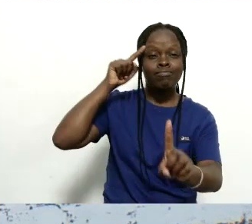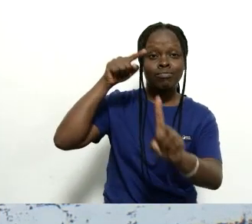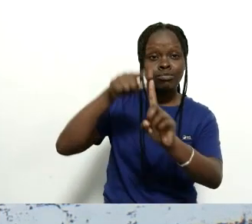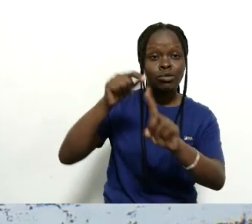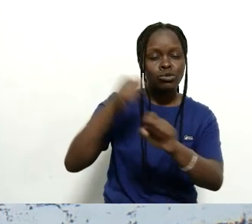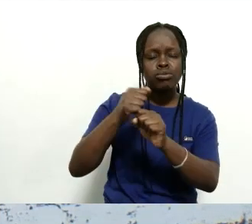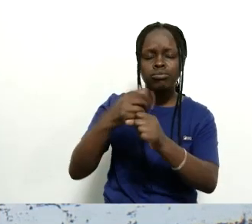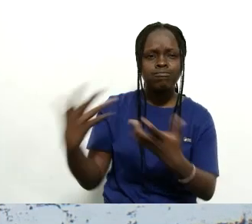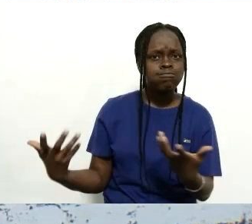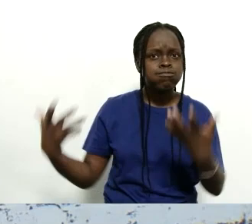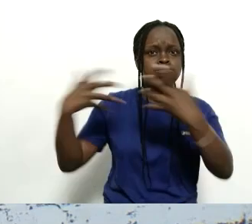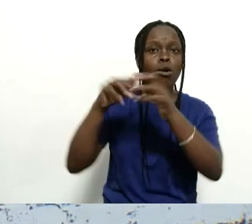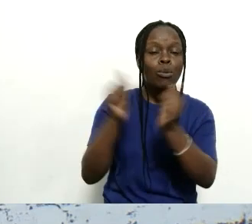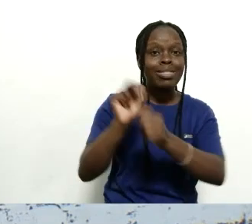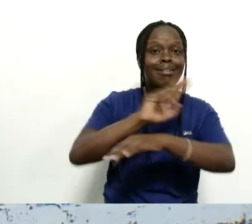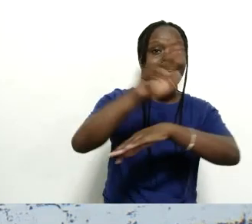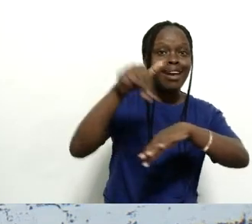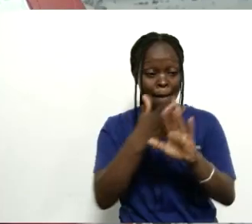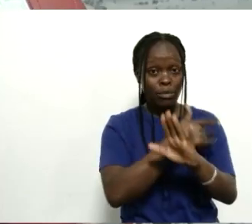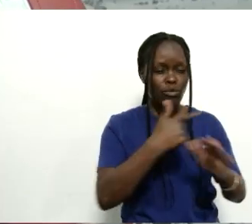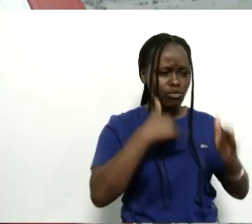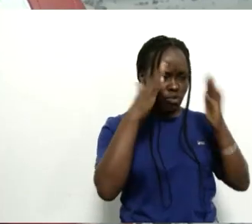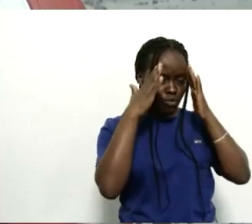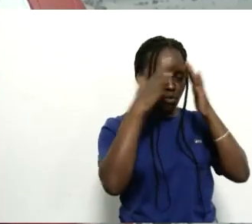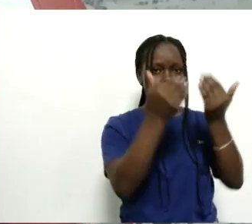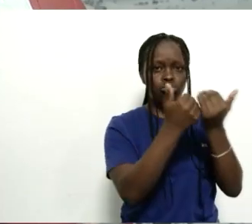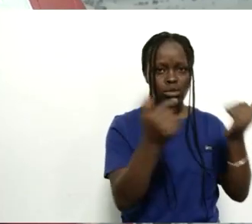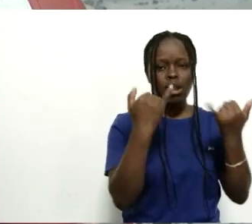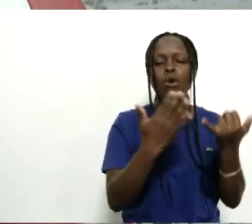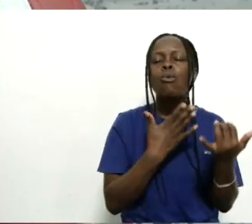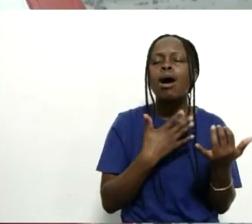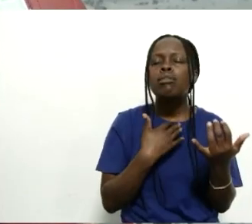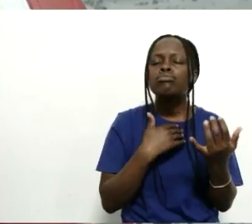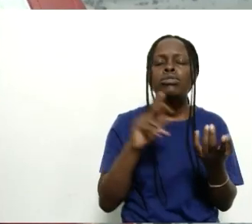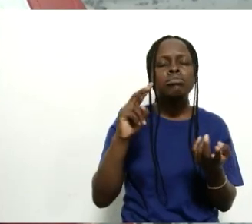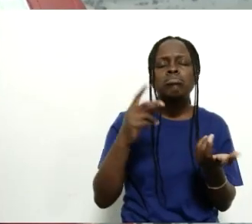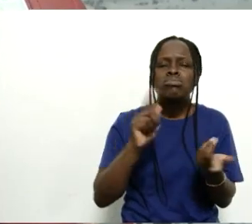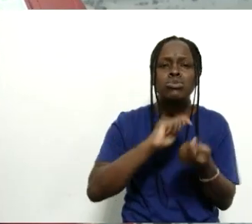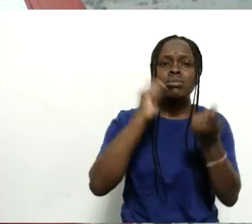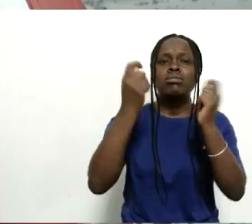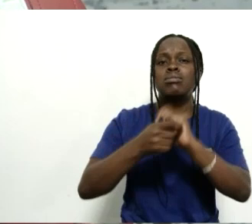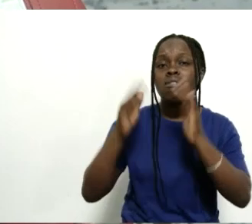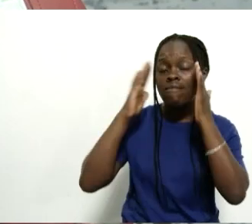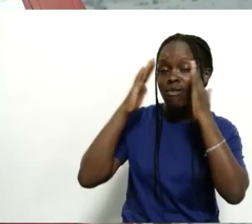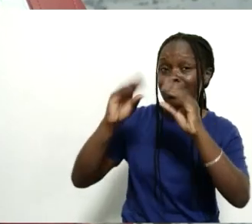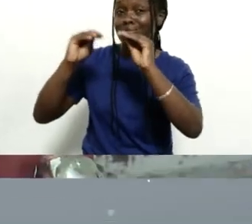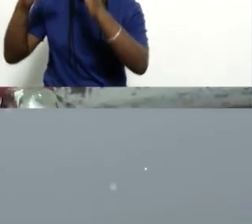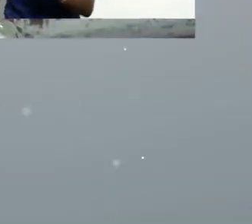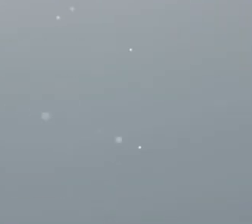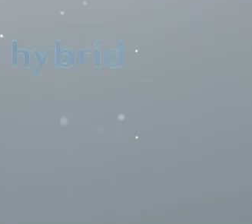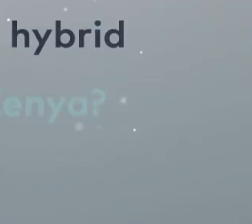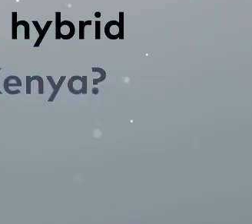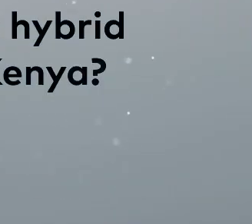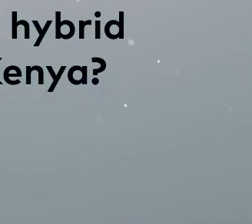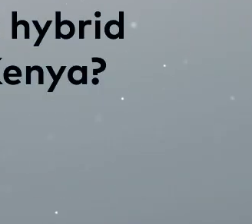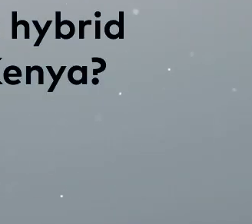as much as they are when they're watching, other children are watching TV? And I know we're currently doing a study like that in Nigeria, because